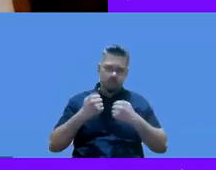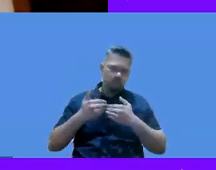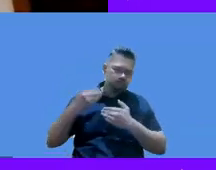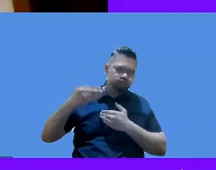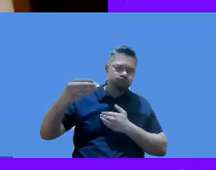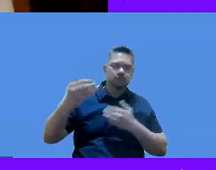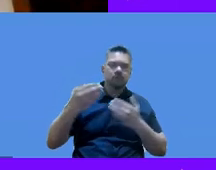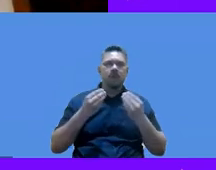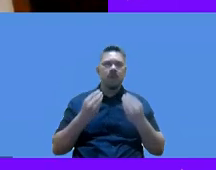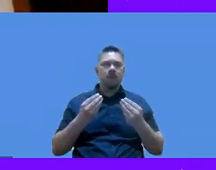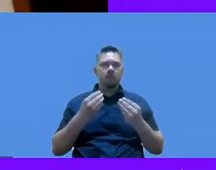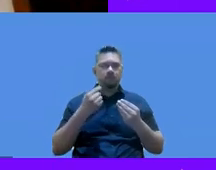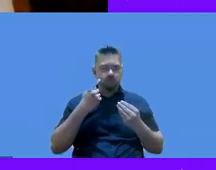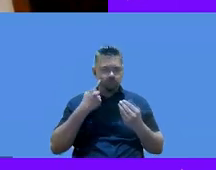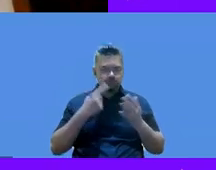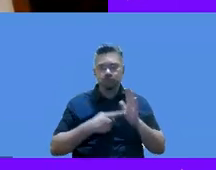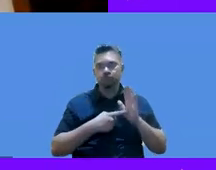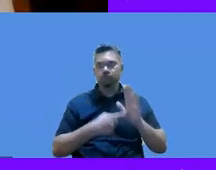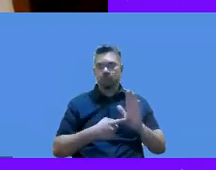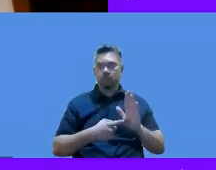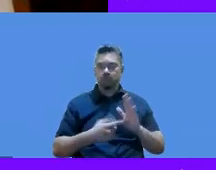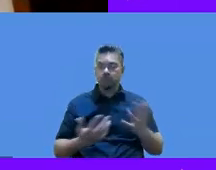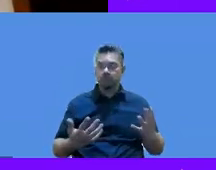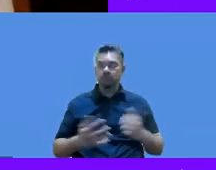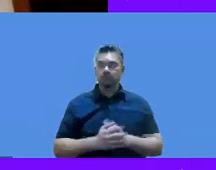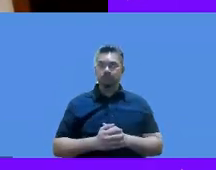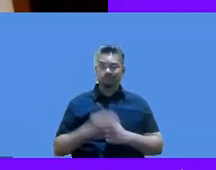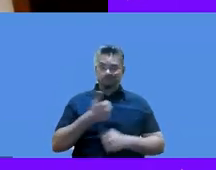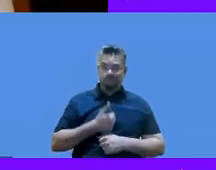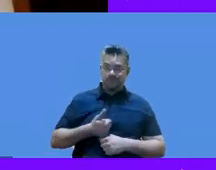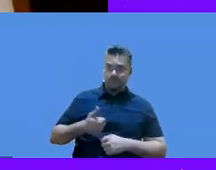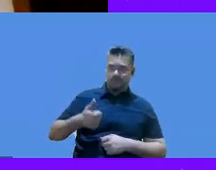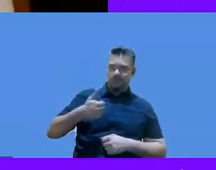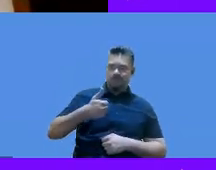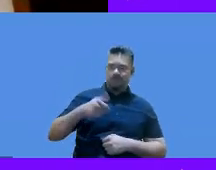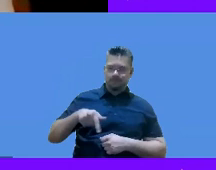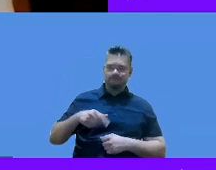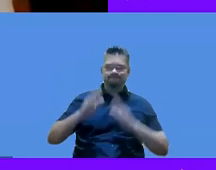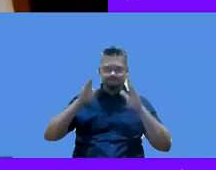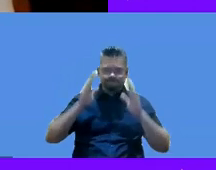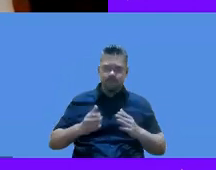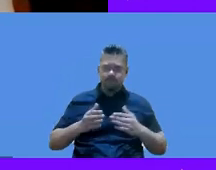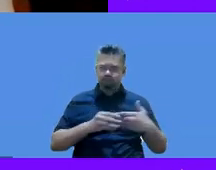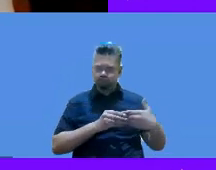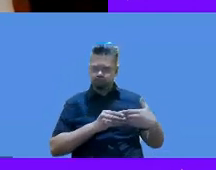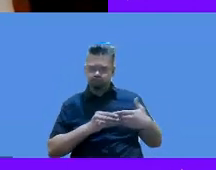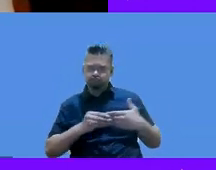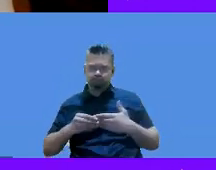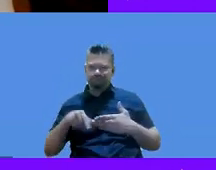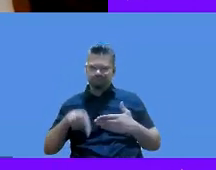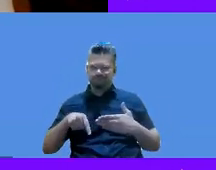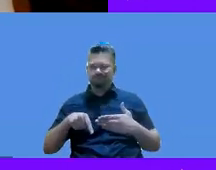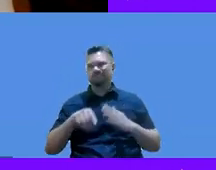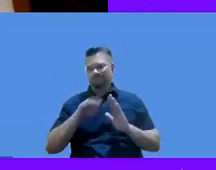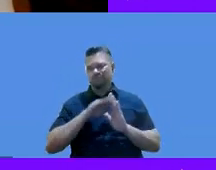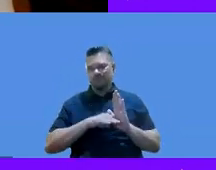Leaders championing the cause, especially as a part of 1.8 campaign and the forum, are in a unique position to purposefully